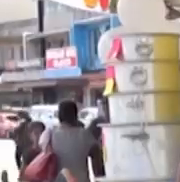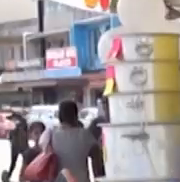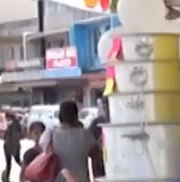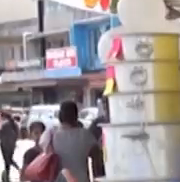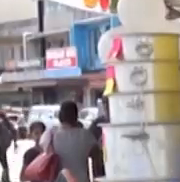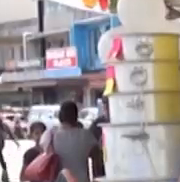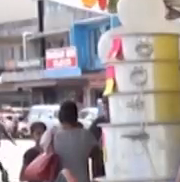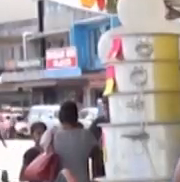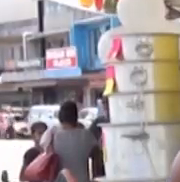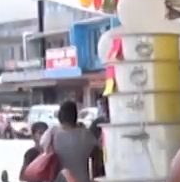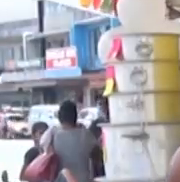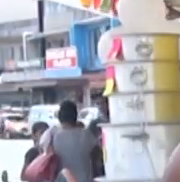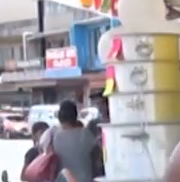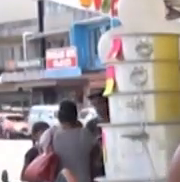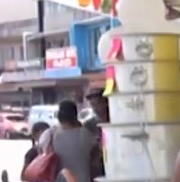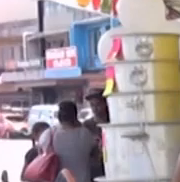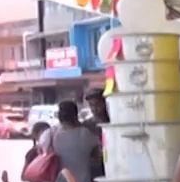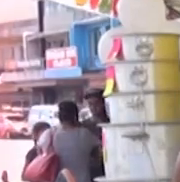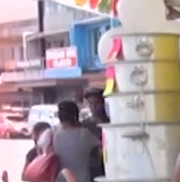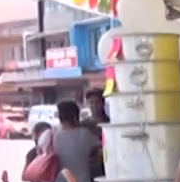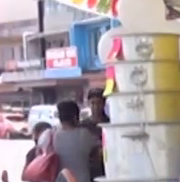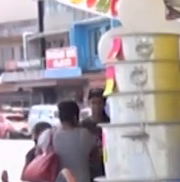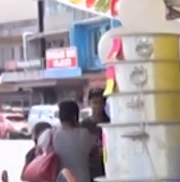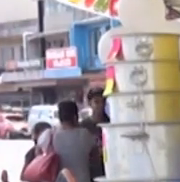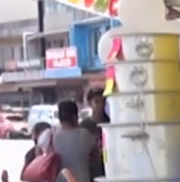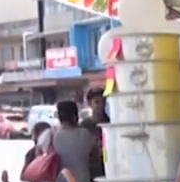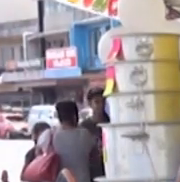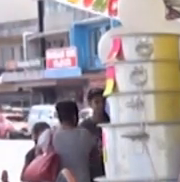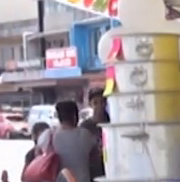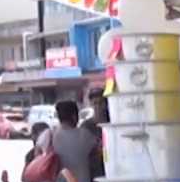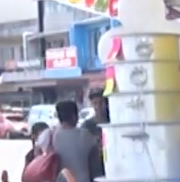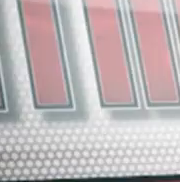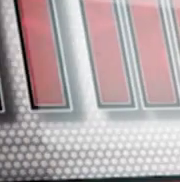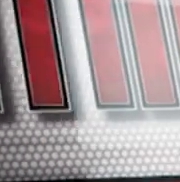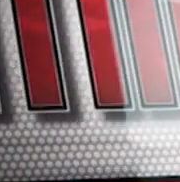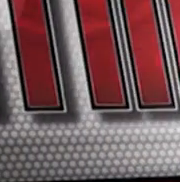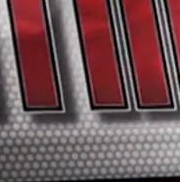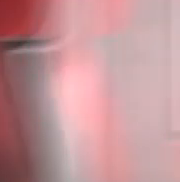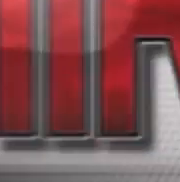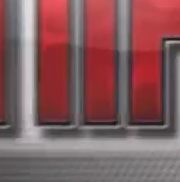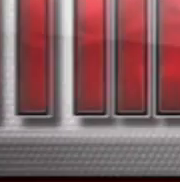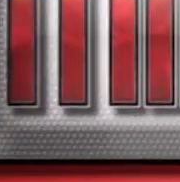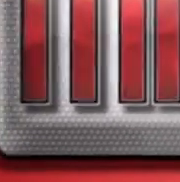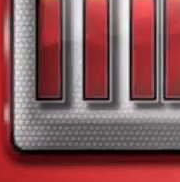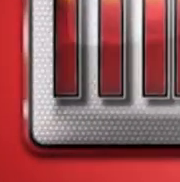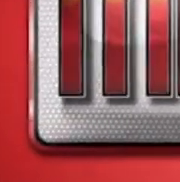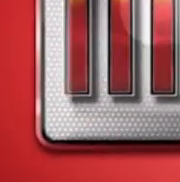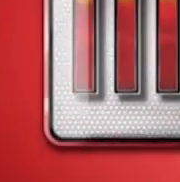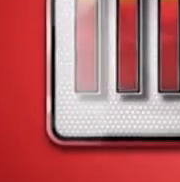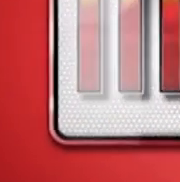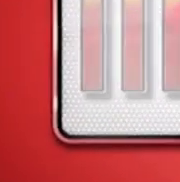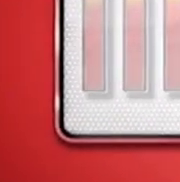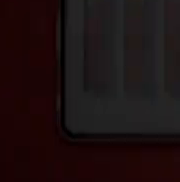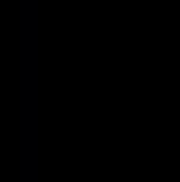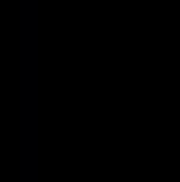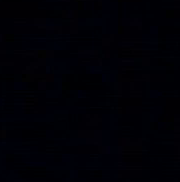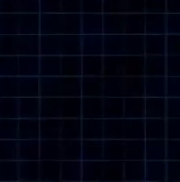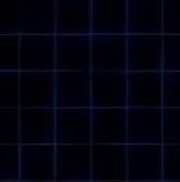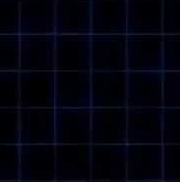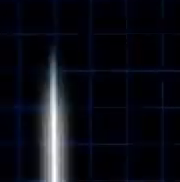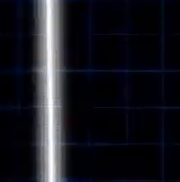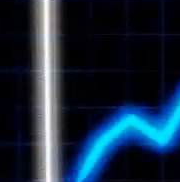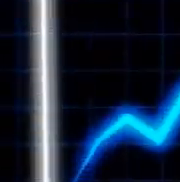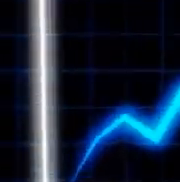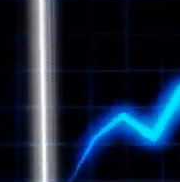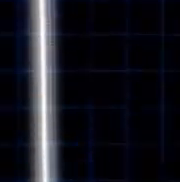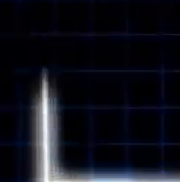My name is Neha and I'm from Karavi. And Mirchi FM, it's hot. Mirchi FM, it's hot.